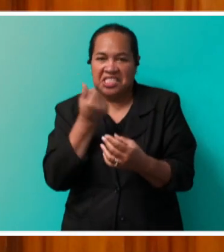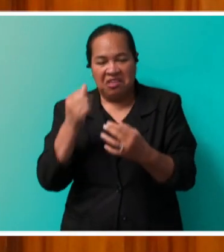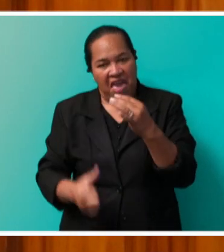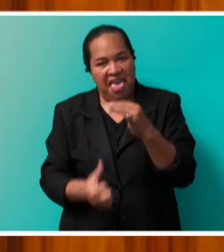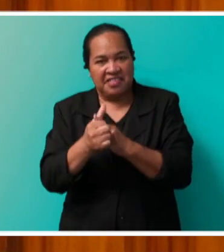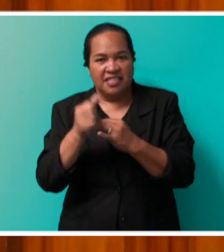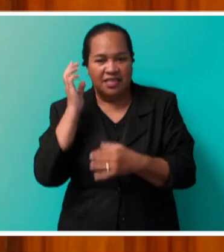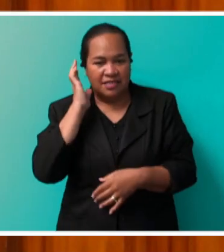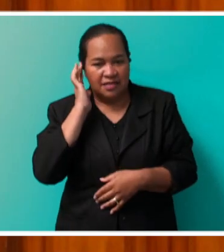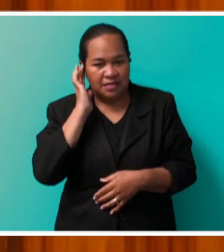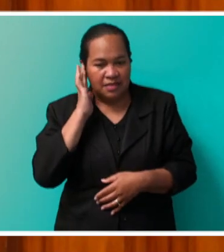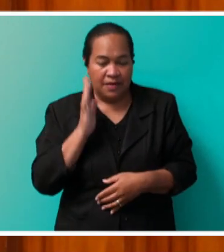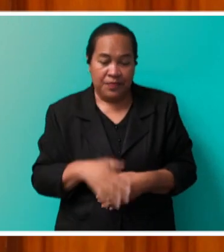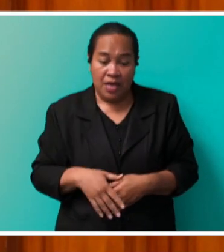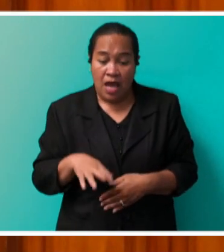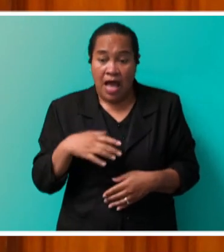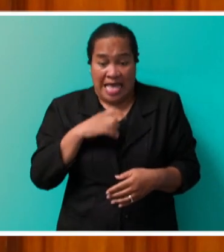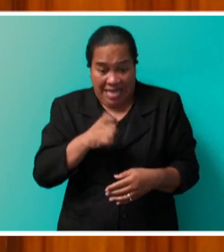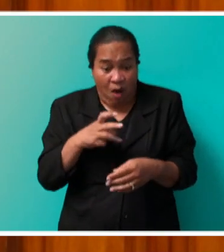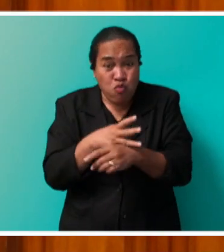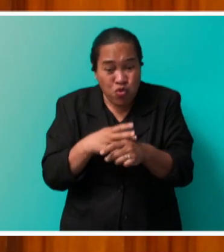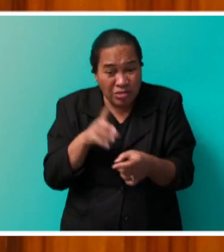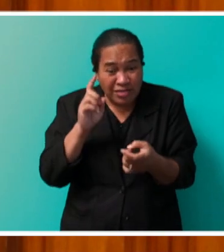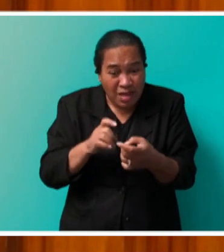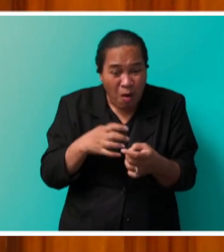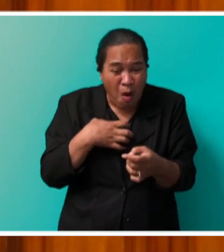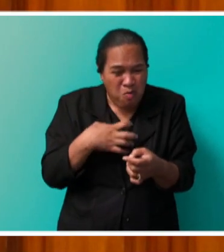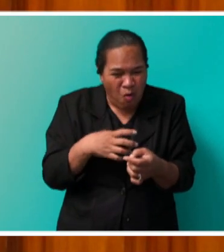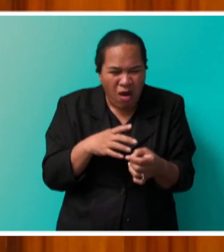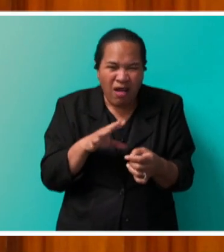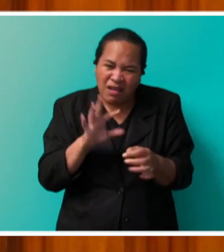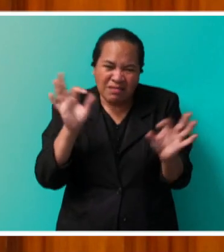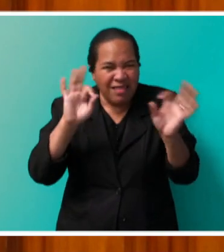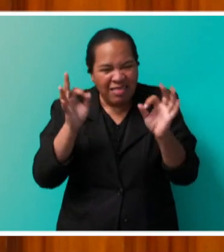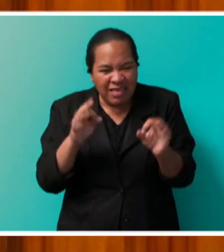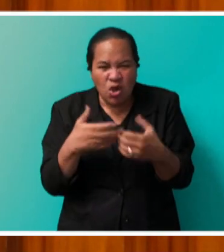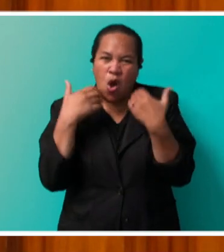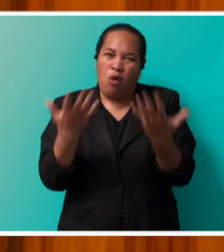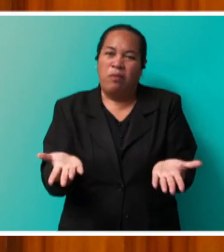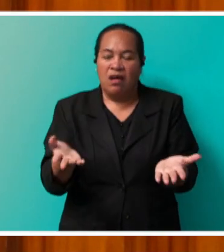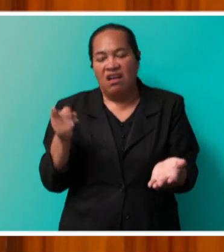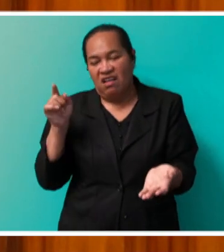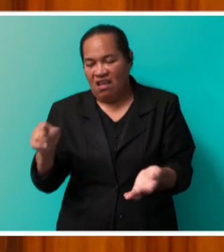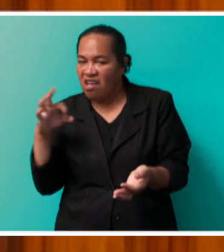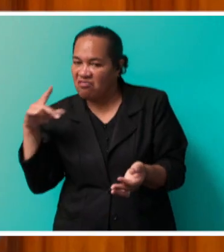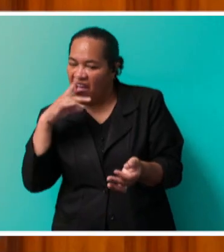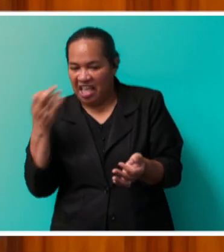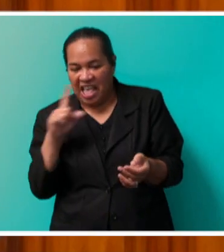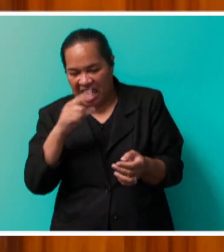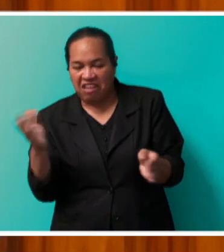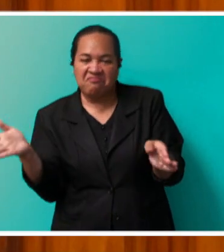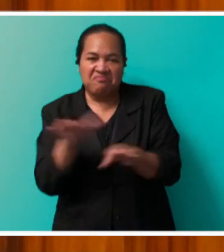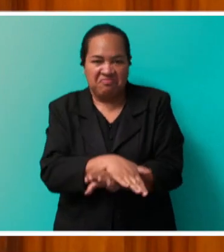other words, Honorable Speaker, the more vulnerable the timber, the more attractive it becomes to termites. That is why our protection